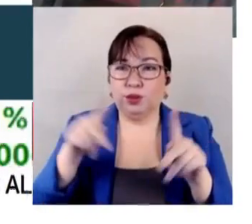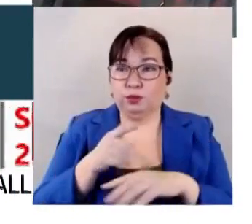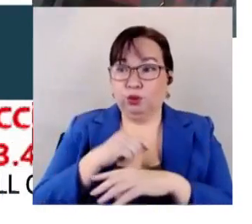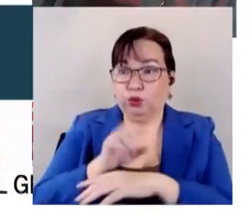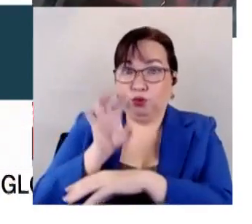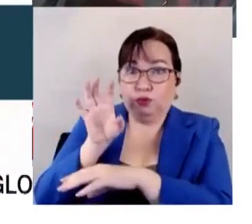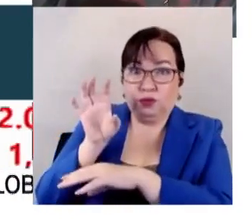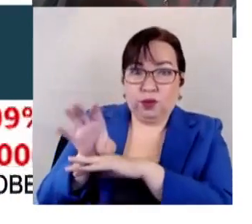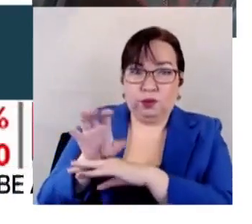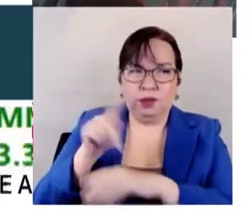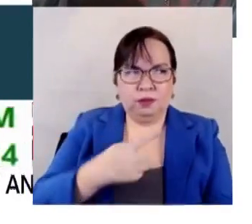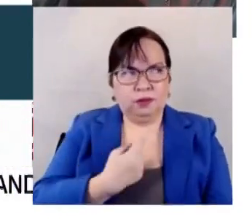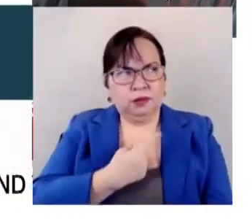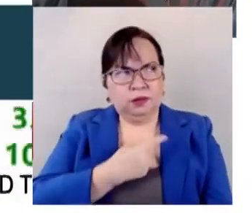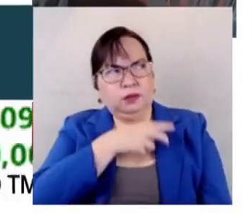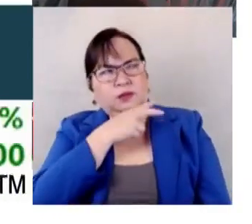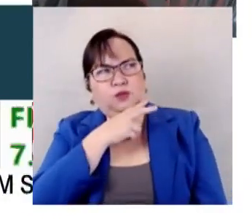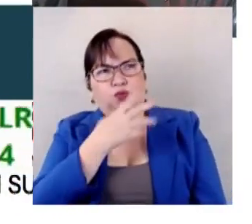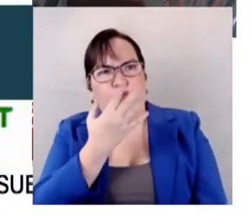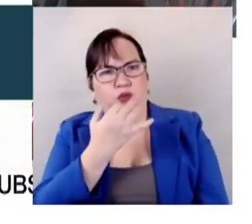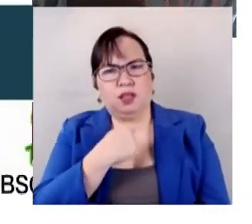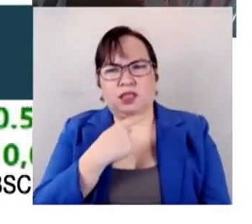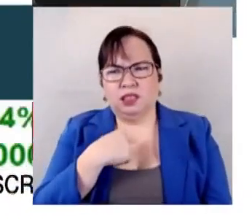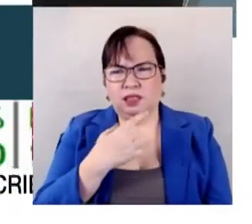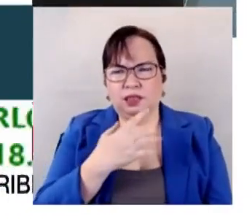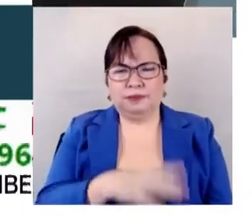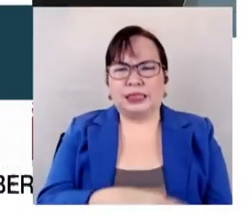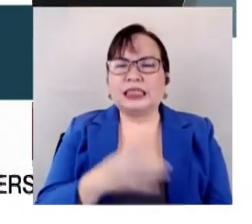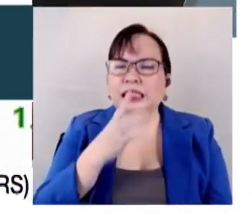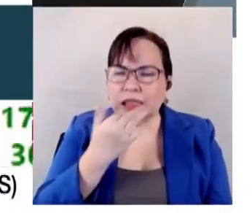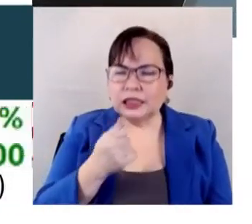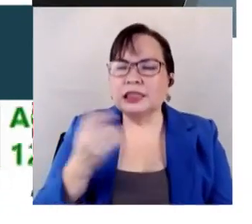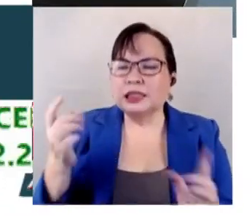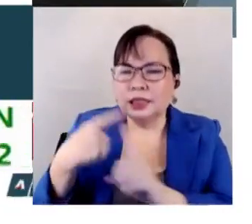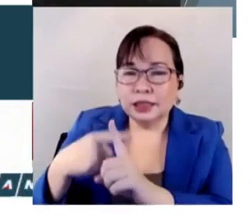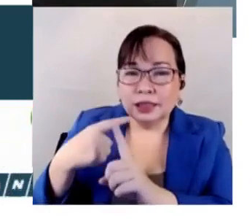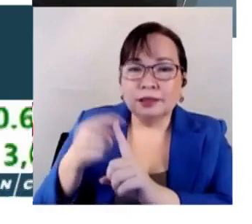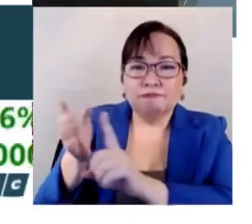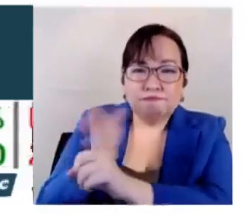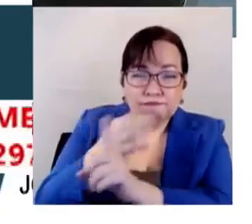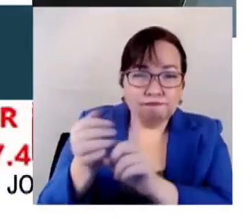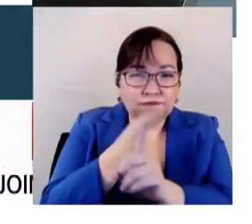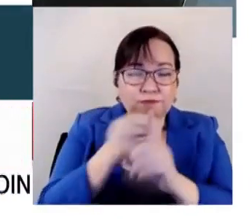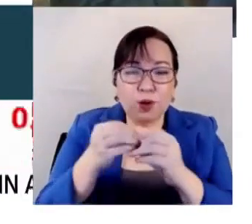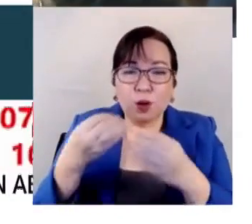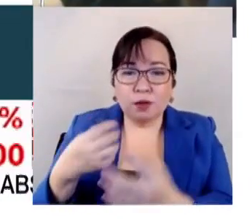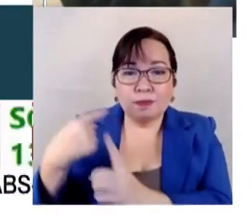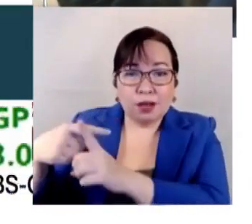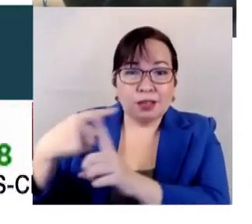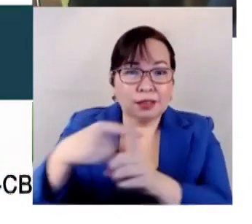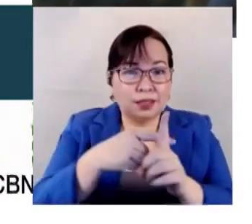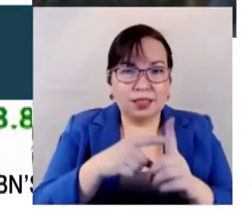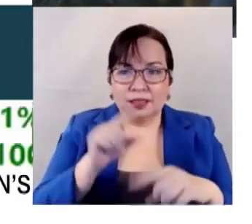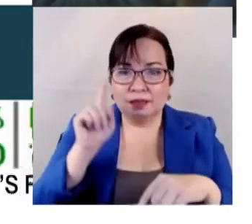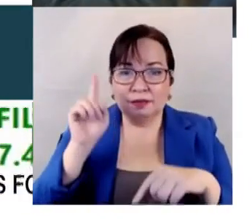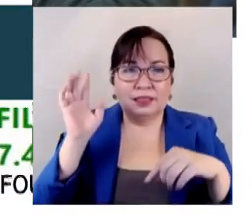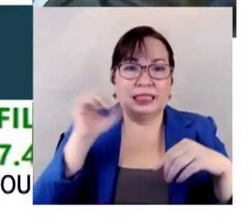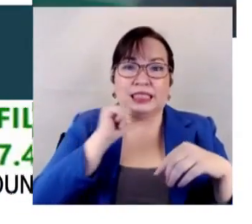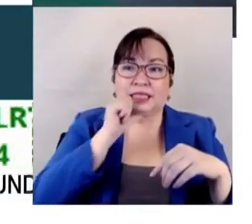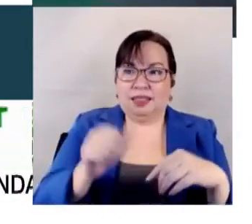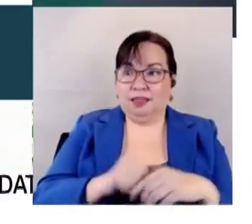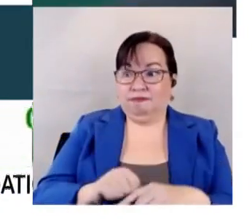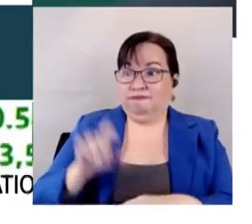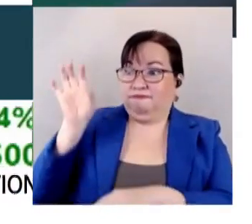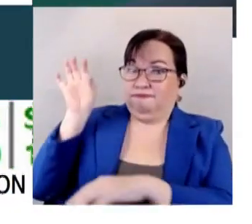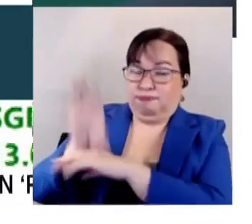keep hammering rather than threatening people or giving incentives. Problem really is